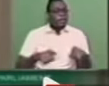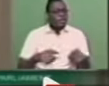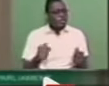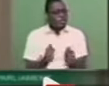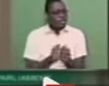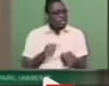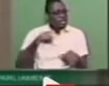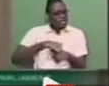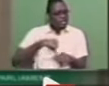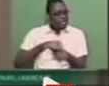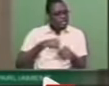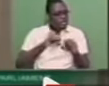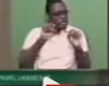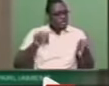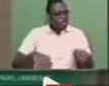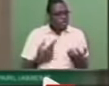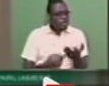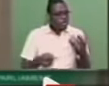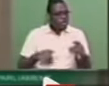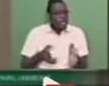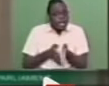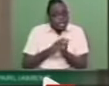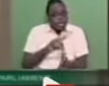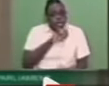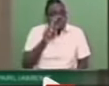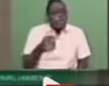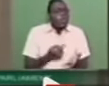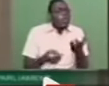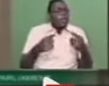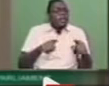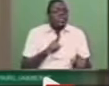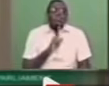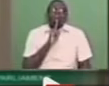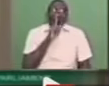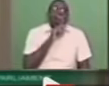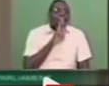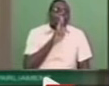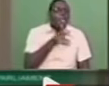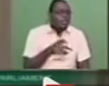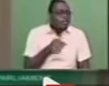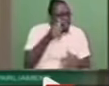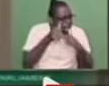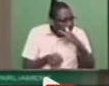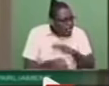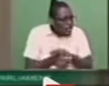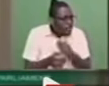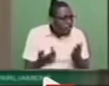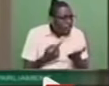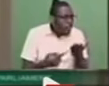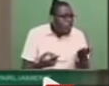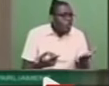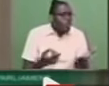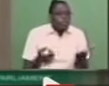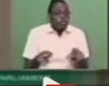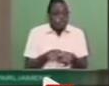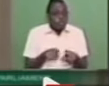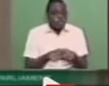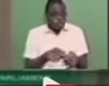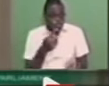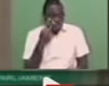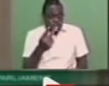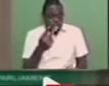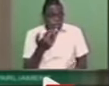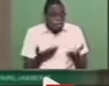We are also looking at the possible formation of cartels. And I took no